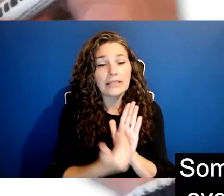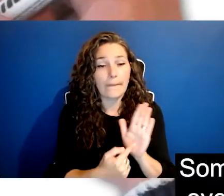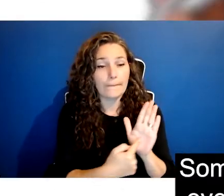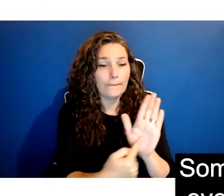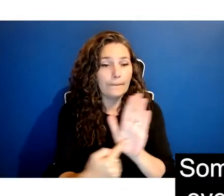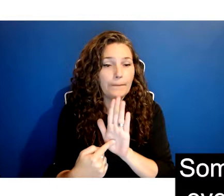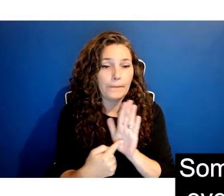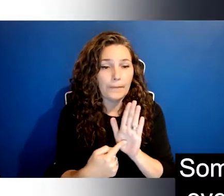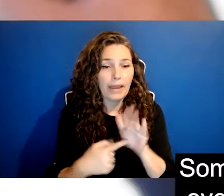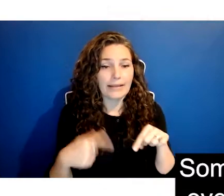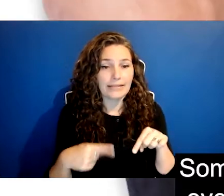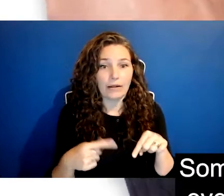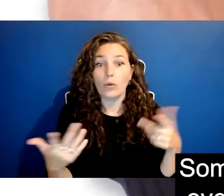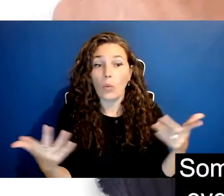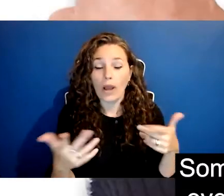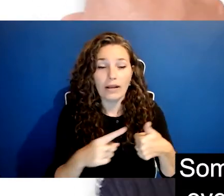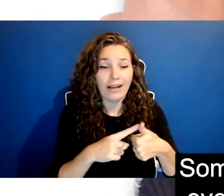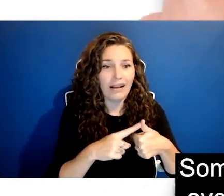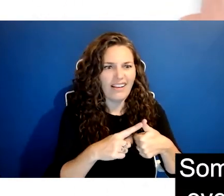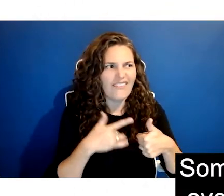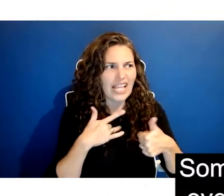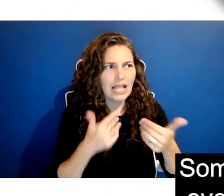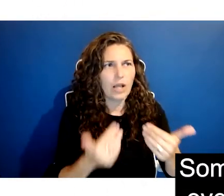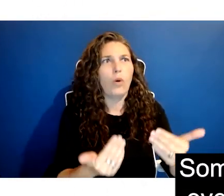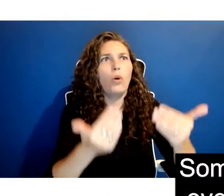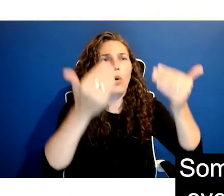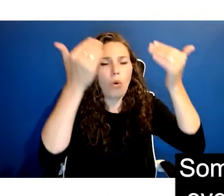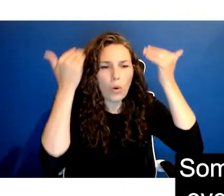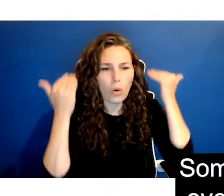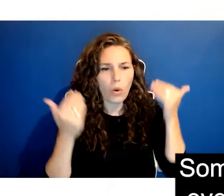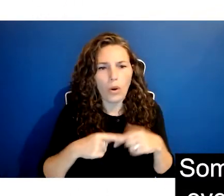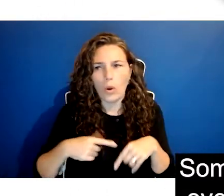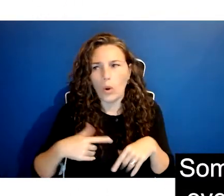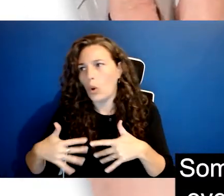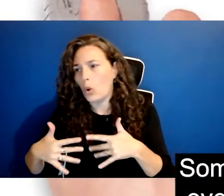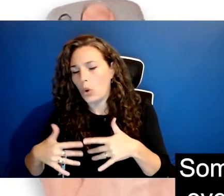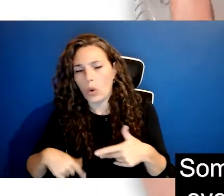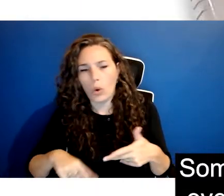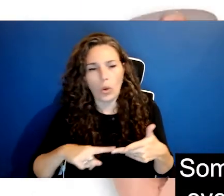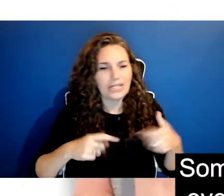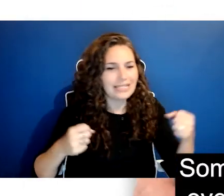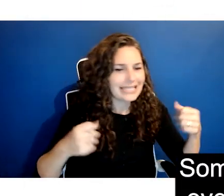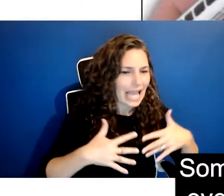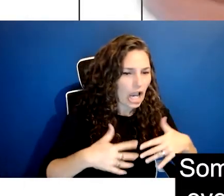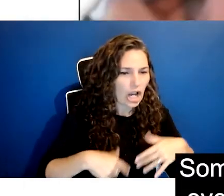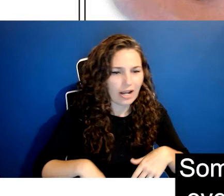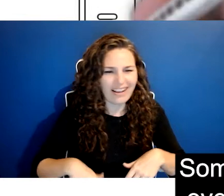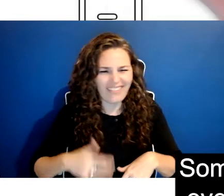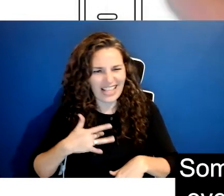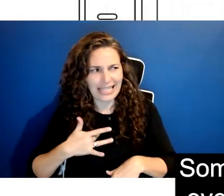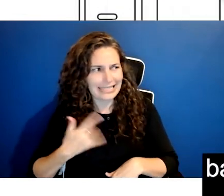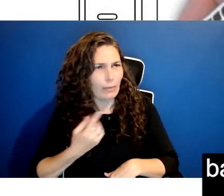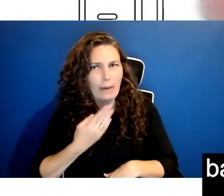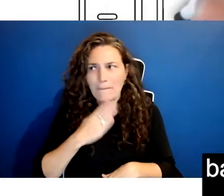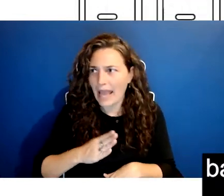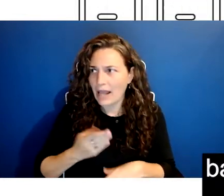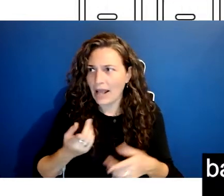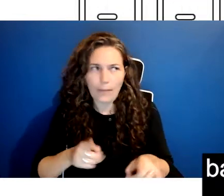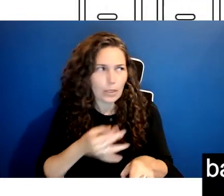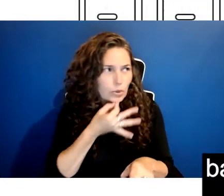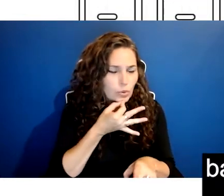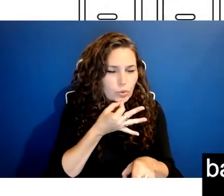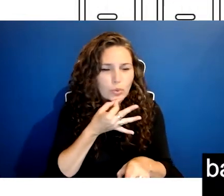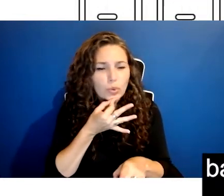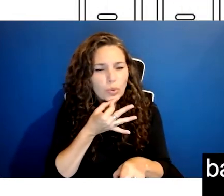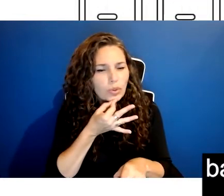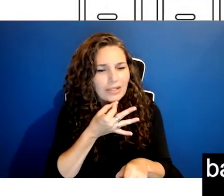Some signs of anxiety can be feeling extremely overwhelmed, nervous, scared, like something bad might